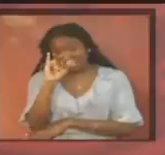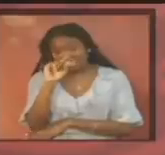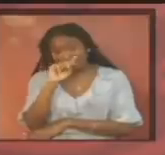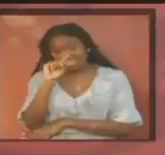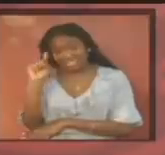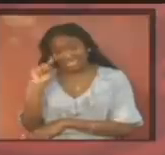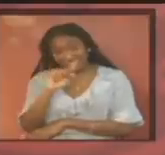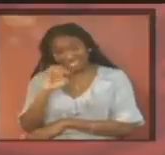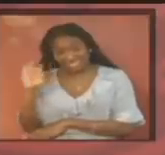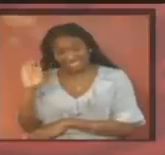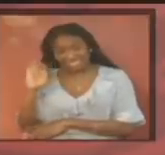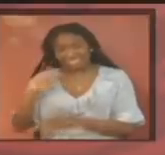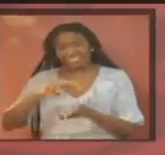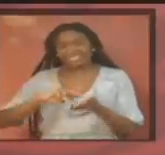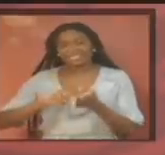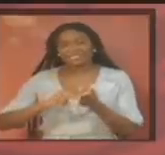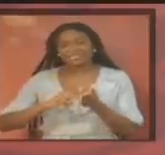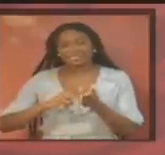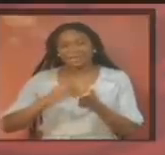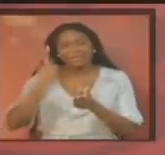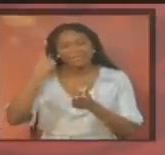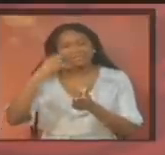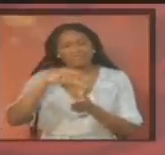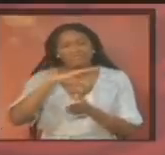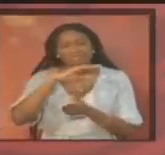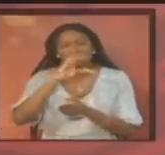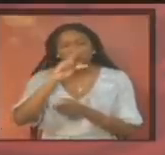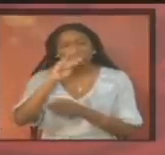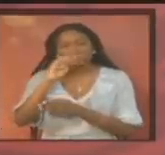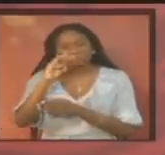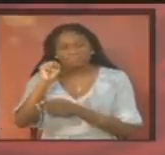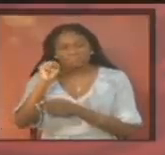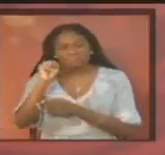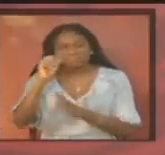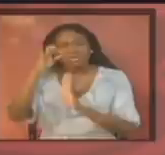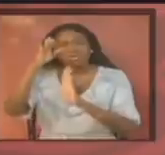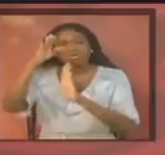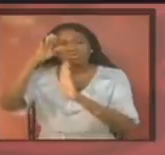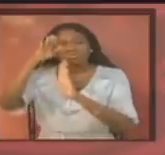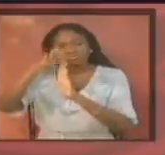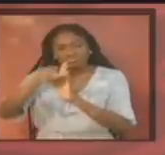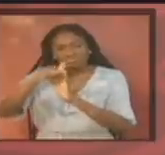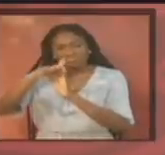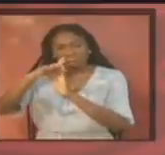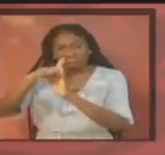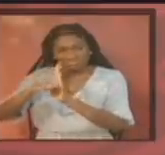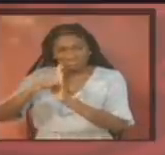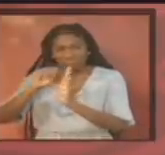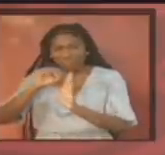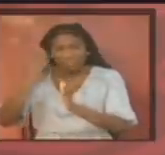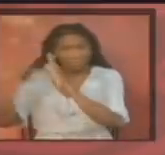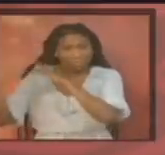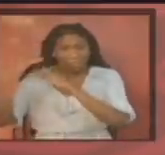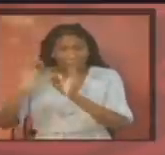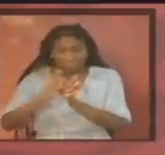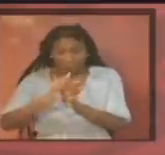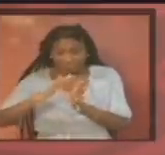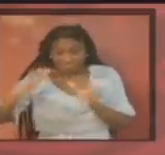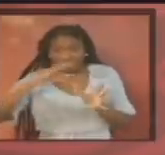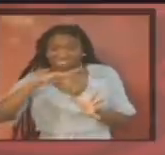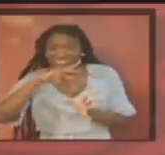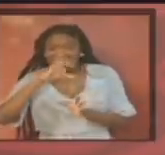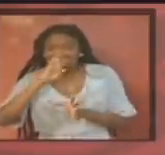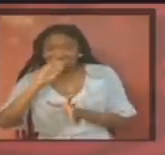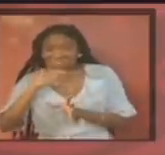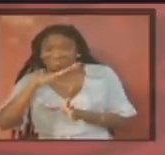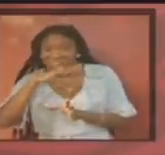a safe level as judged by public health standards or requirements. So this process of sanitizing works either